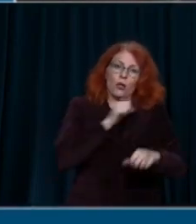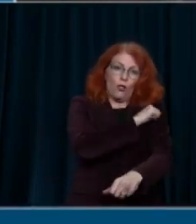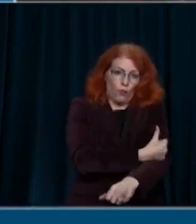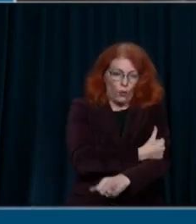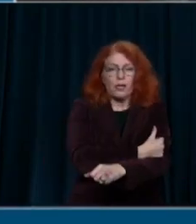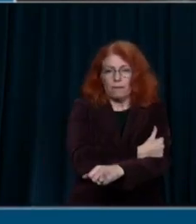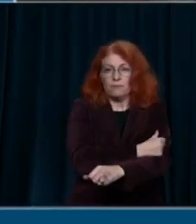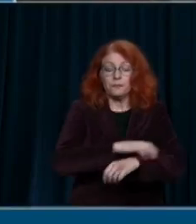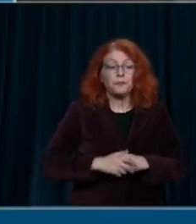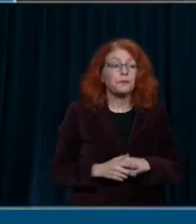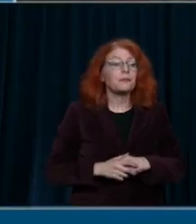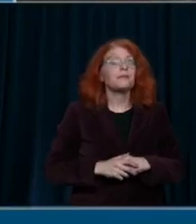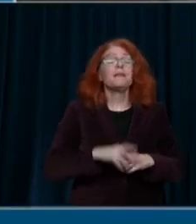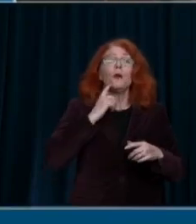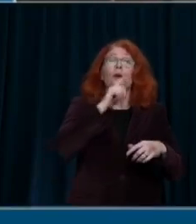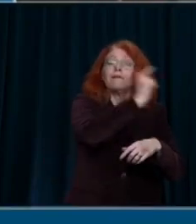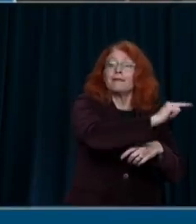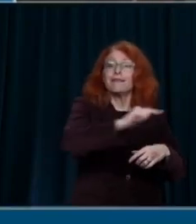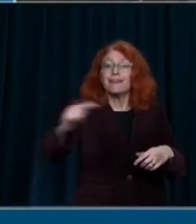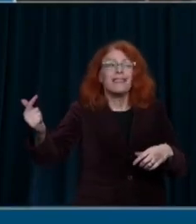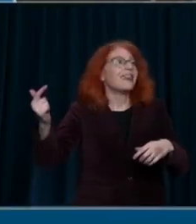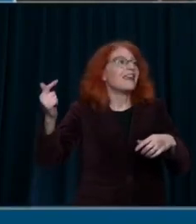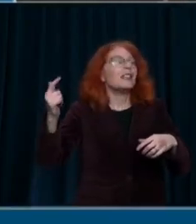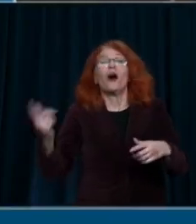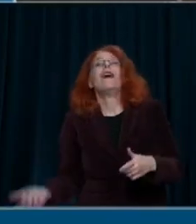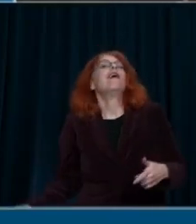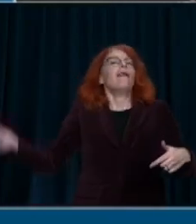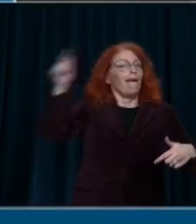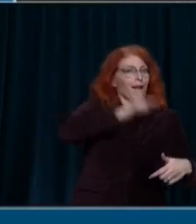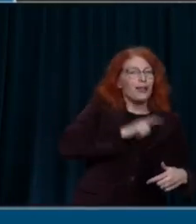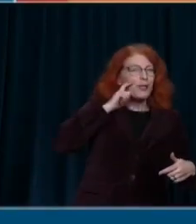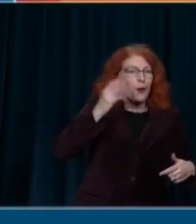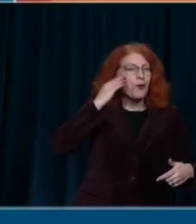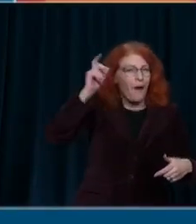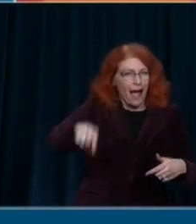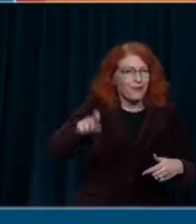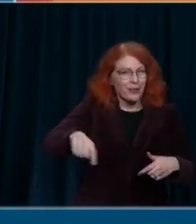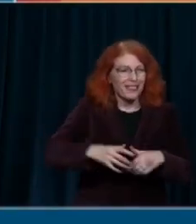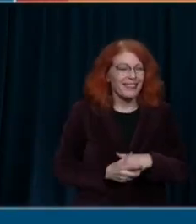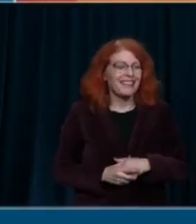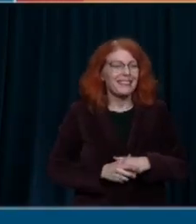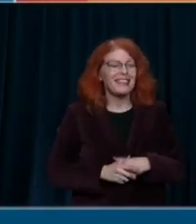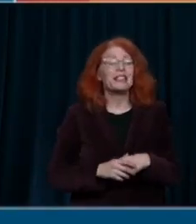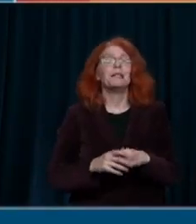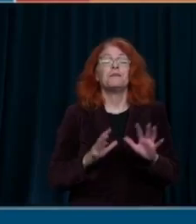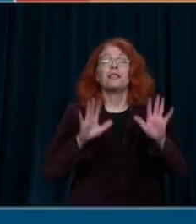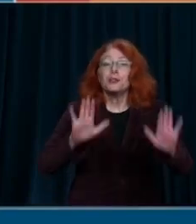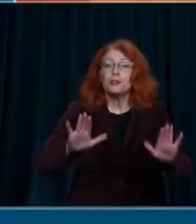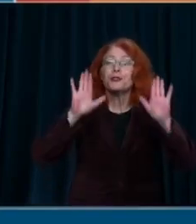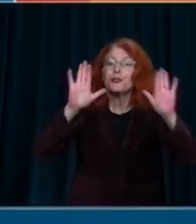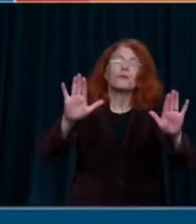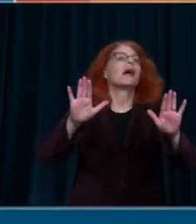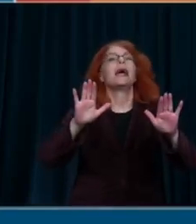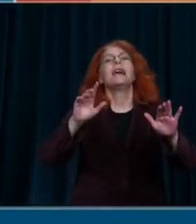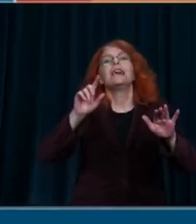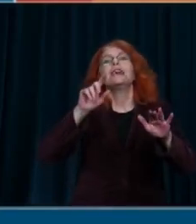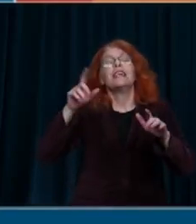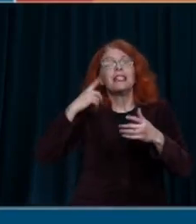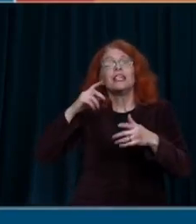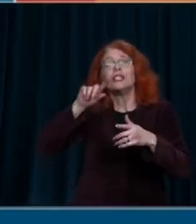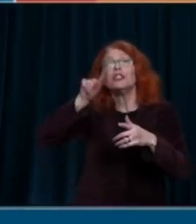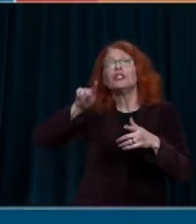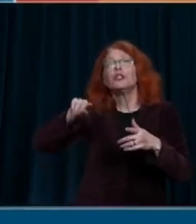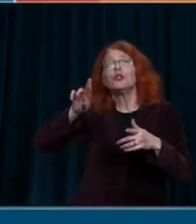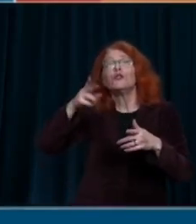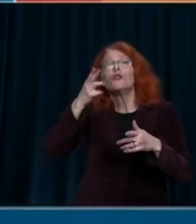that. I was going to go down the line, but No, he but we're invoked coming your over name. here He because you invoked know your you name, have to. Mr. Cooper. So it's great that Zuhdi wants to cherry pick